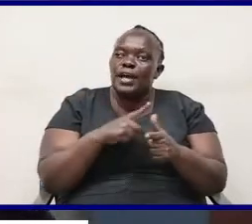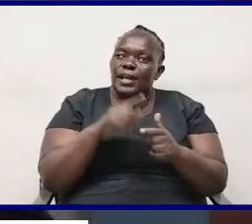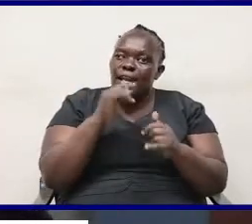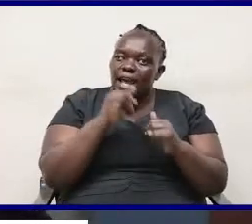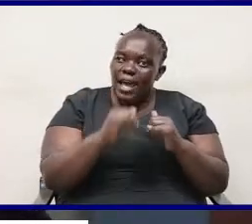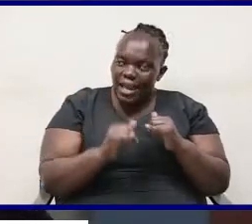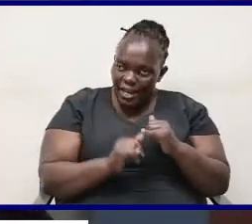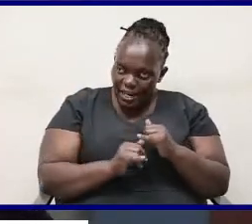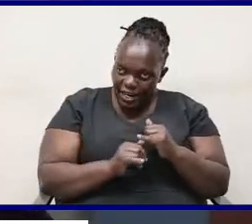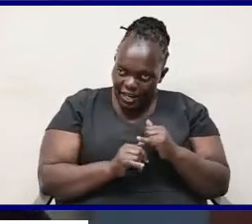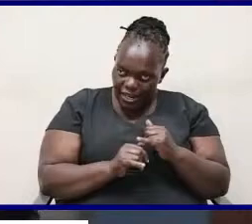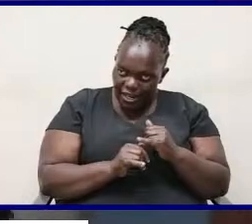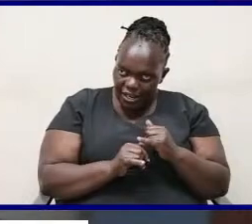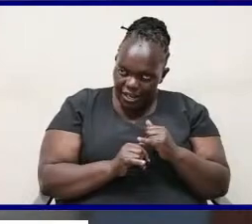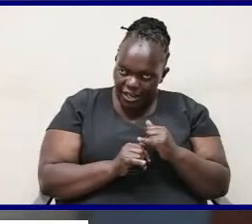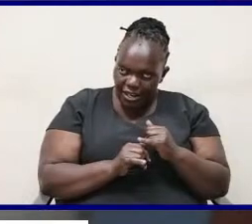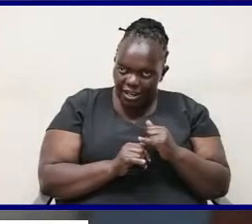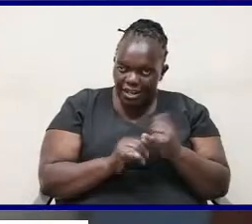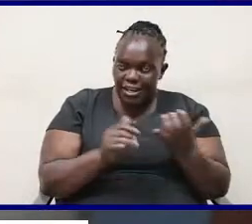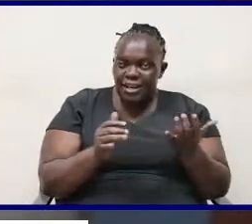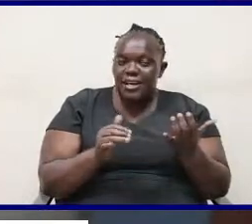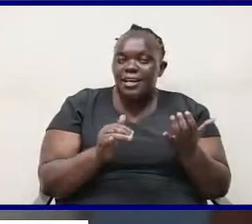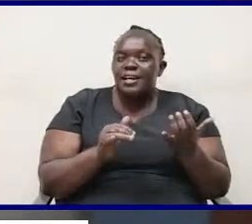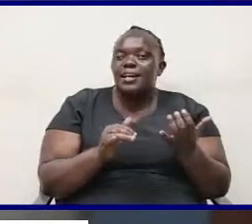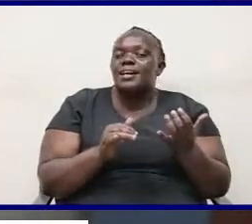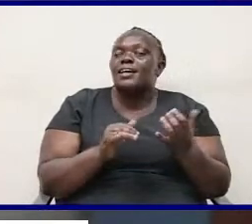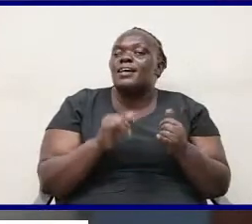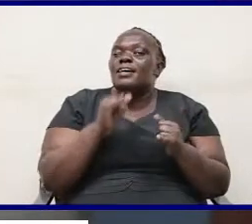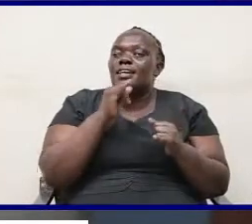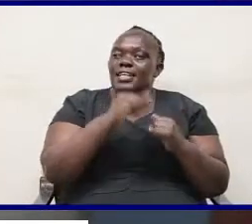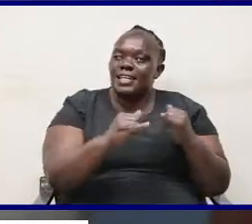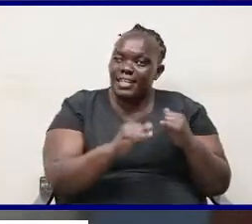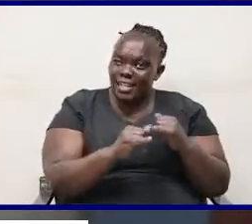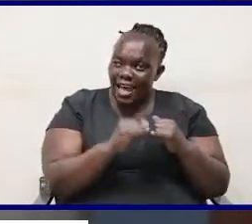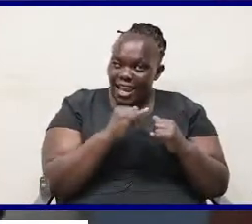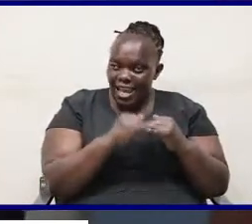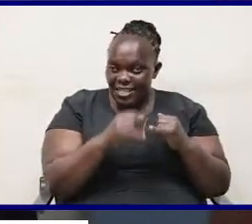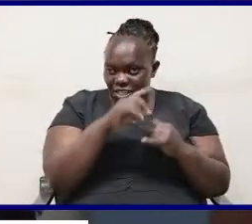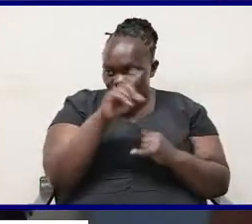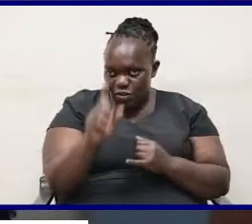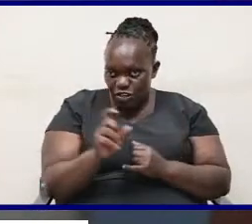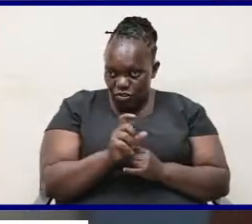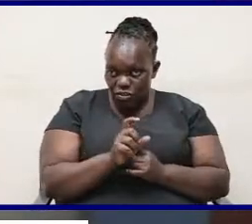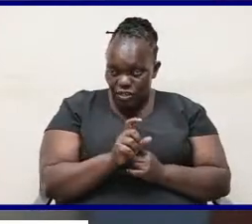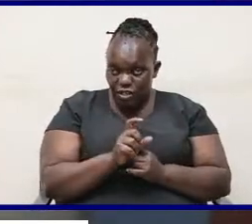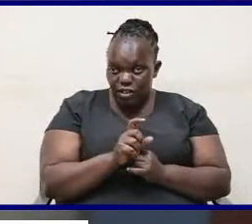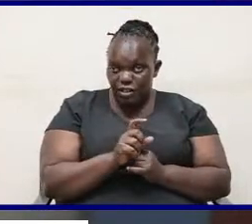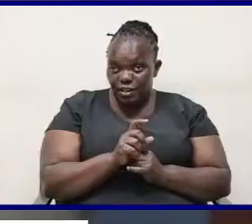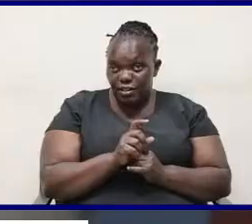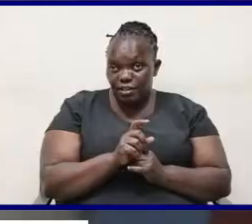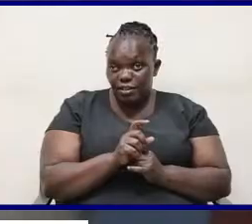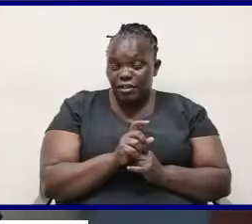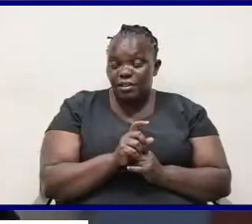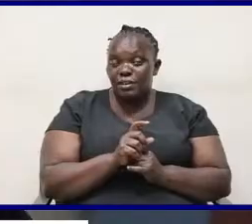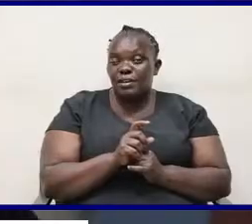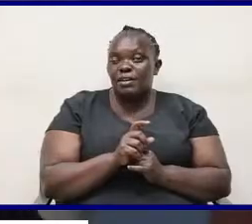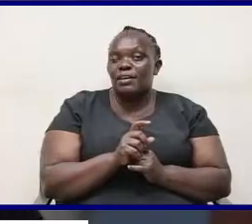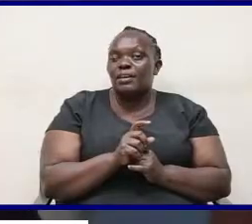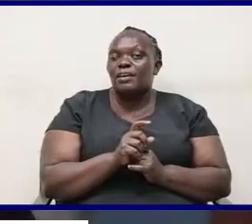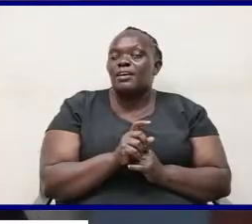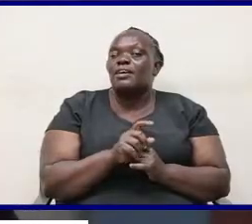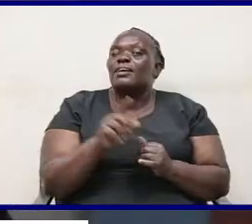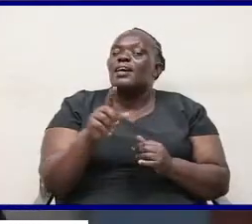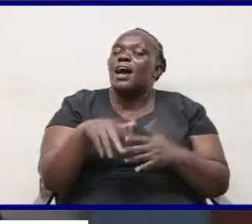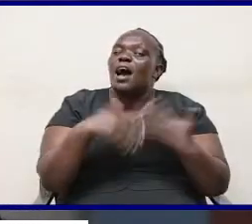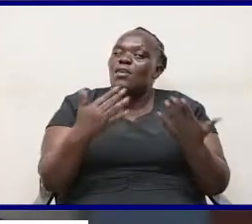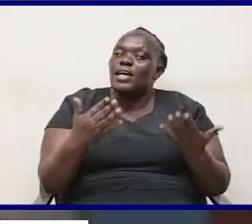mwisho. Huyo ni Demu wa Duvet, mademu wa Duvet wanauza kabisa. Swali la mwisho. Swali la mwisho,